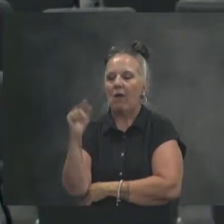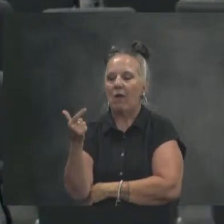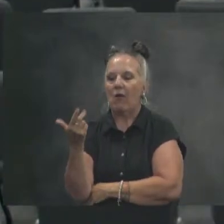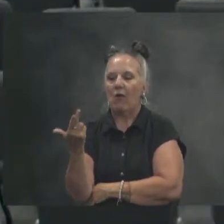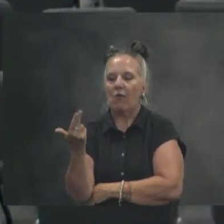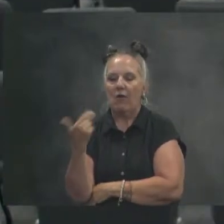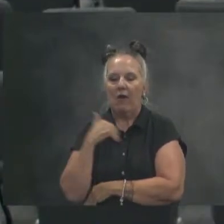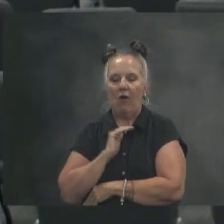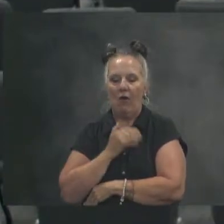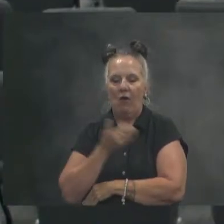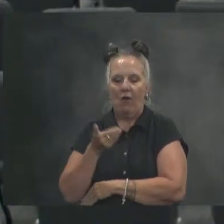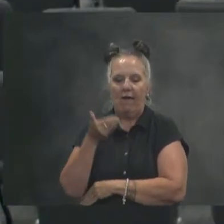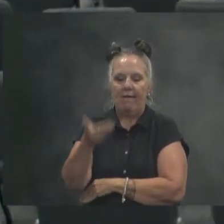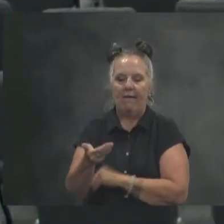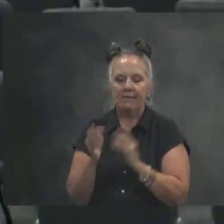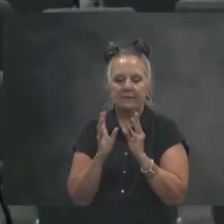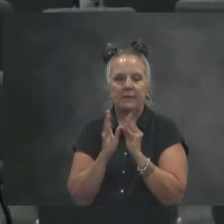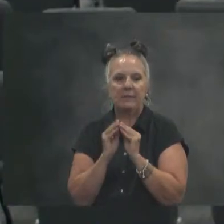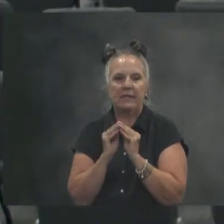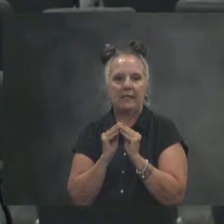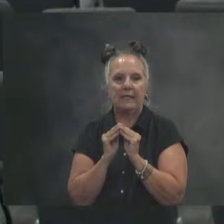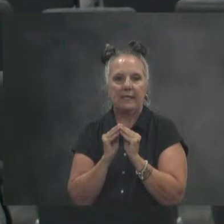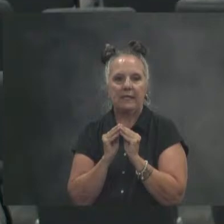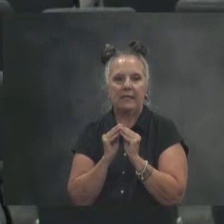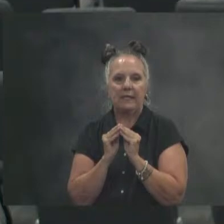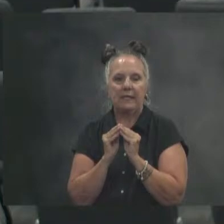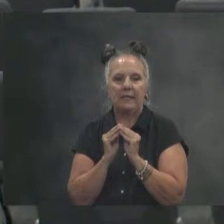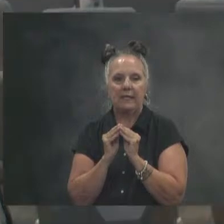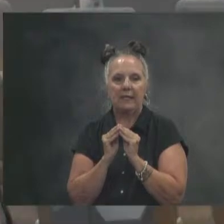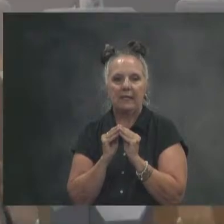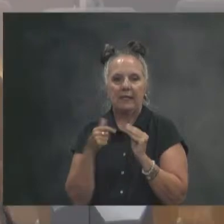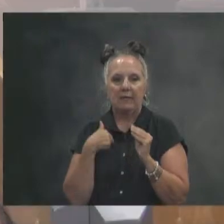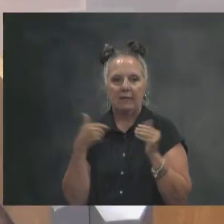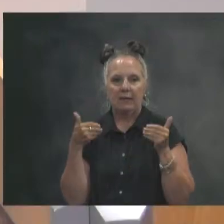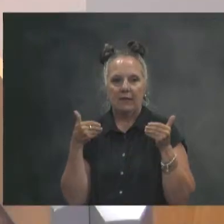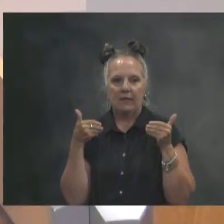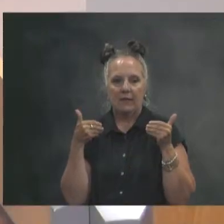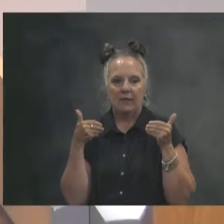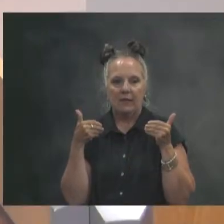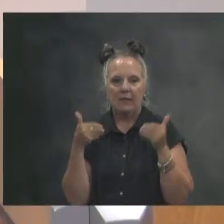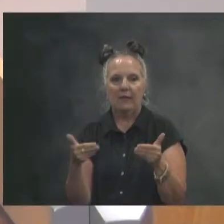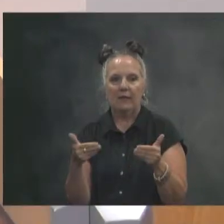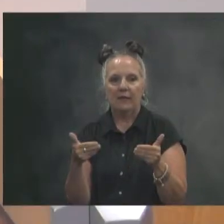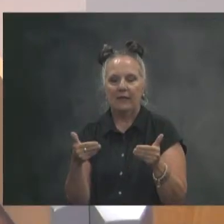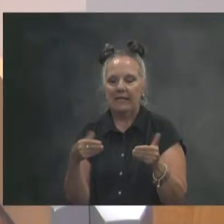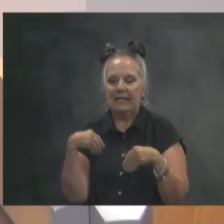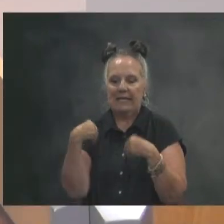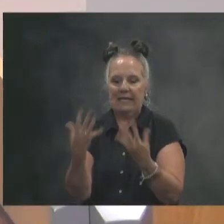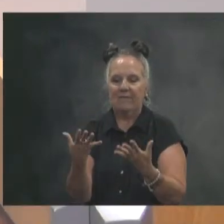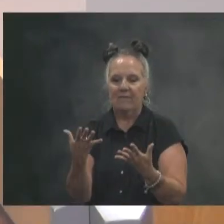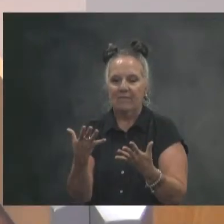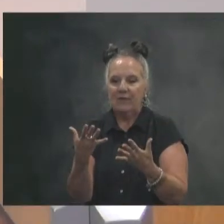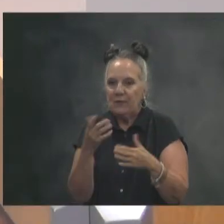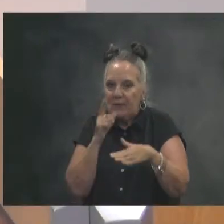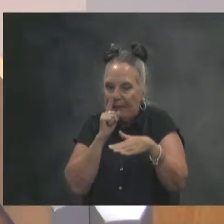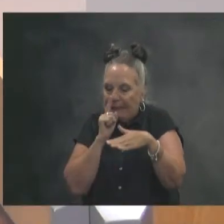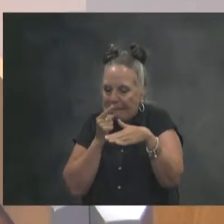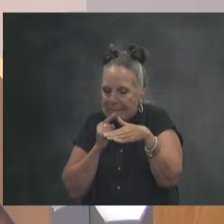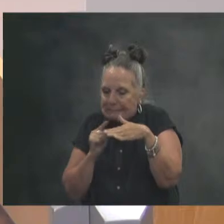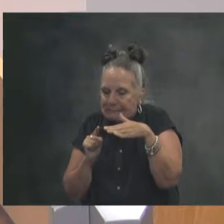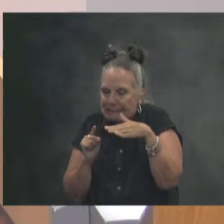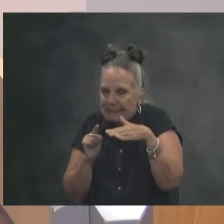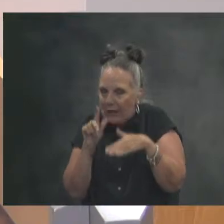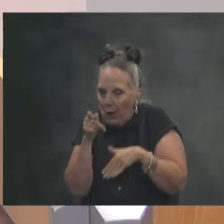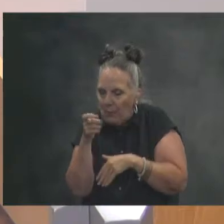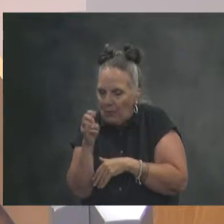next meeting. I hate to go ahead and give a sneak preview, but all of my favorite people are going to be